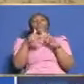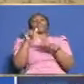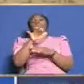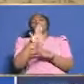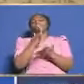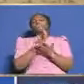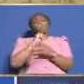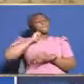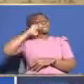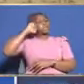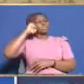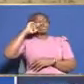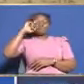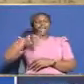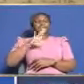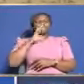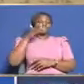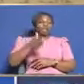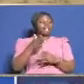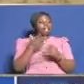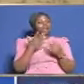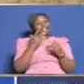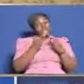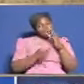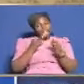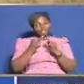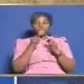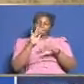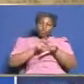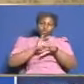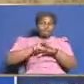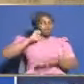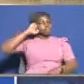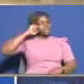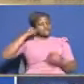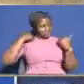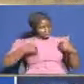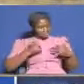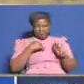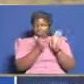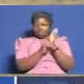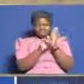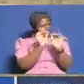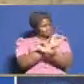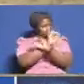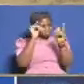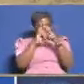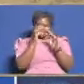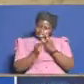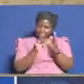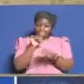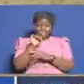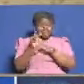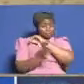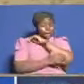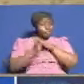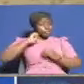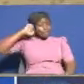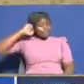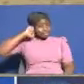politics. Politics will be there. If it is healthy politics, I do not have any problem. But if it is dirty politics, then